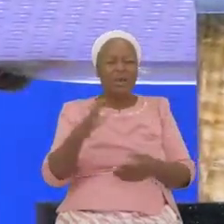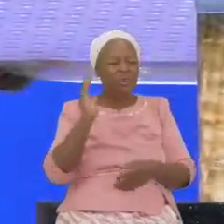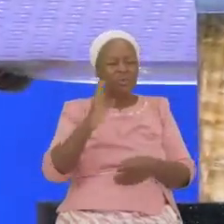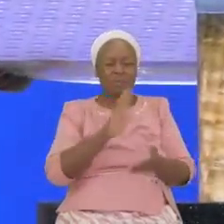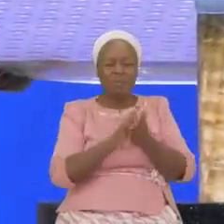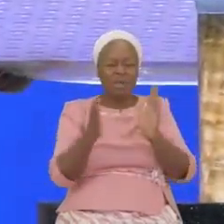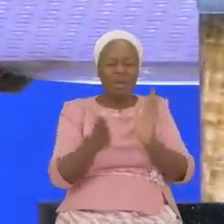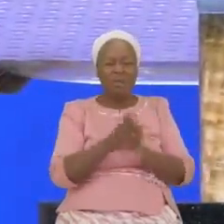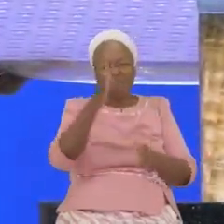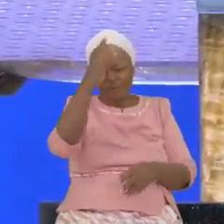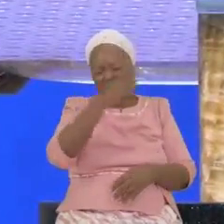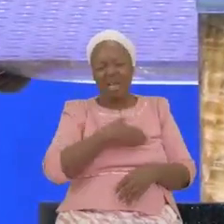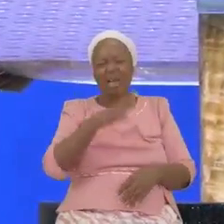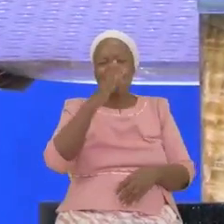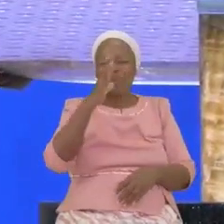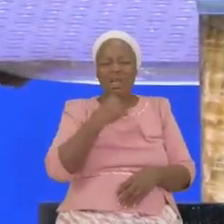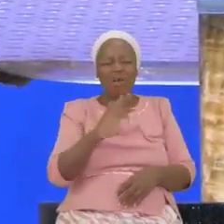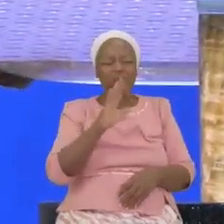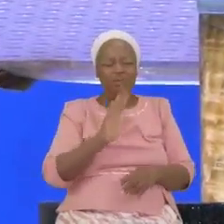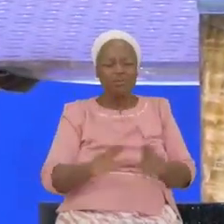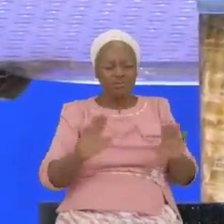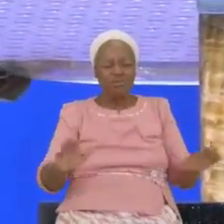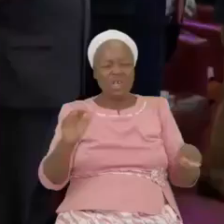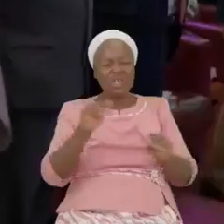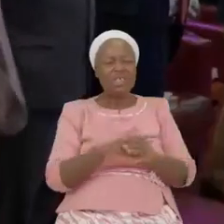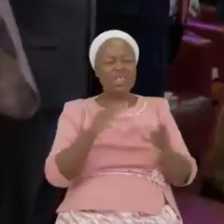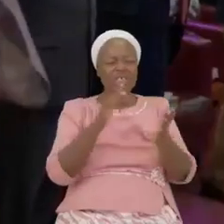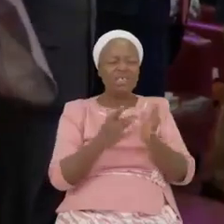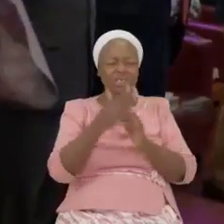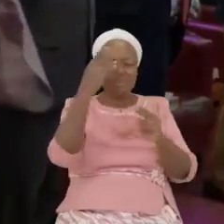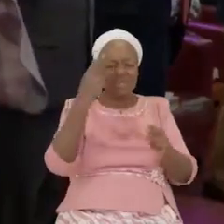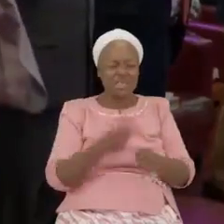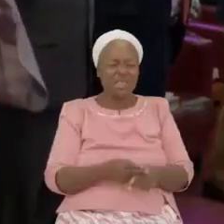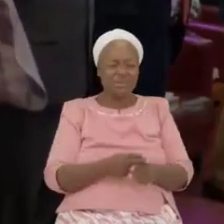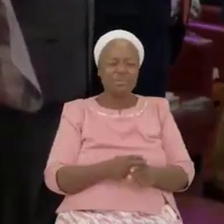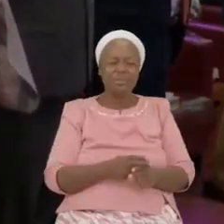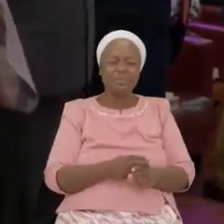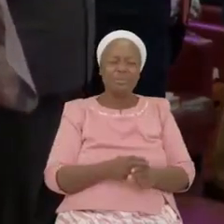father and mother of children in Jesus' name.